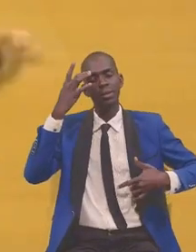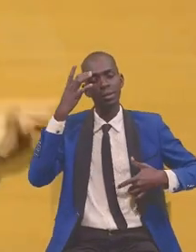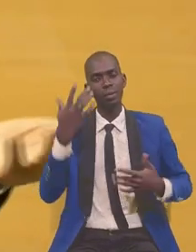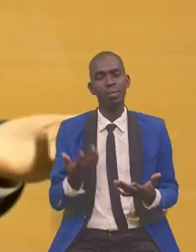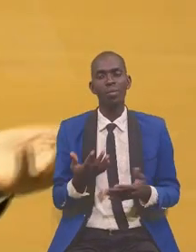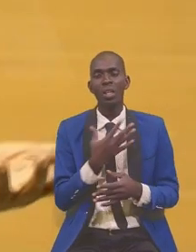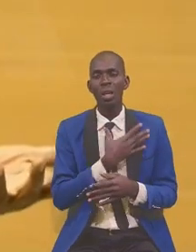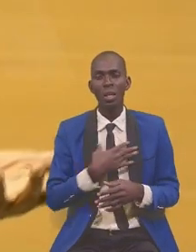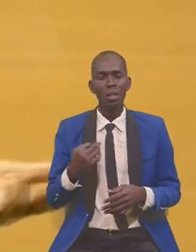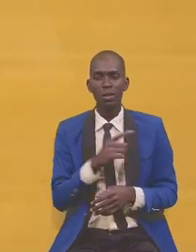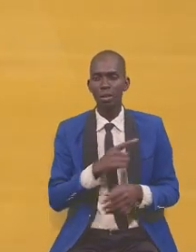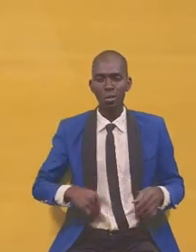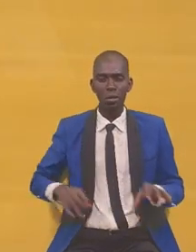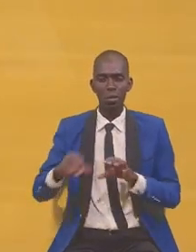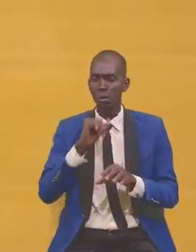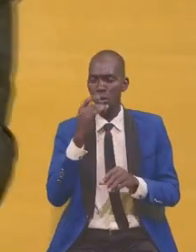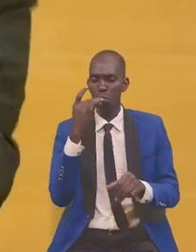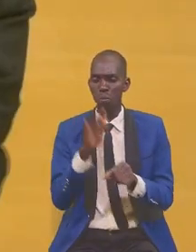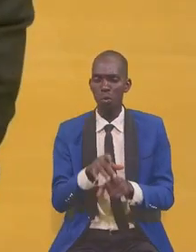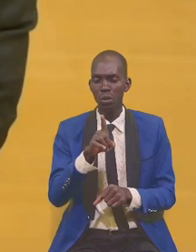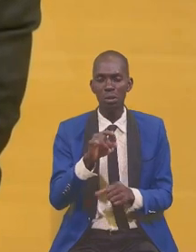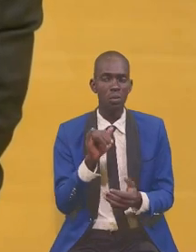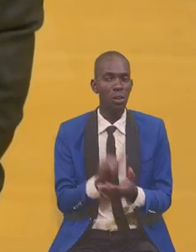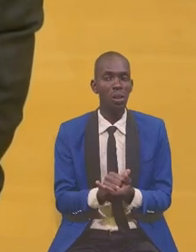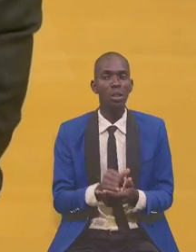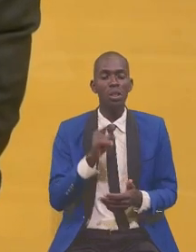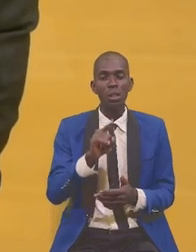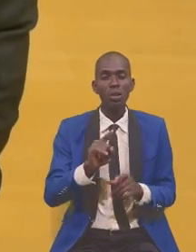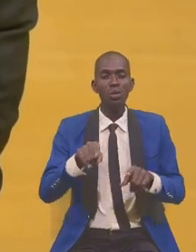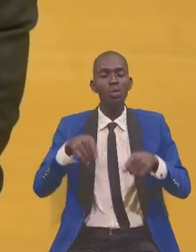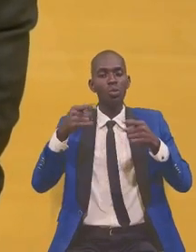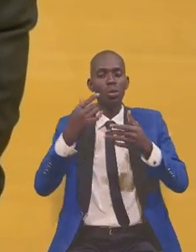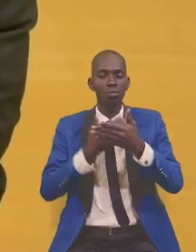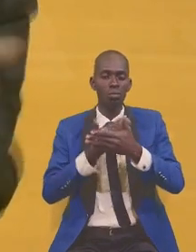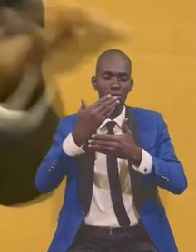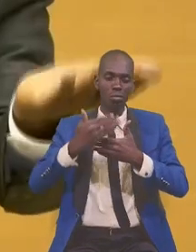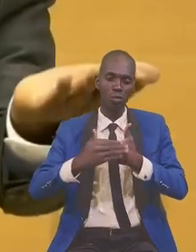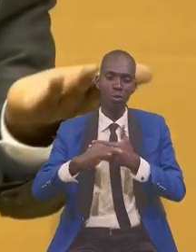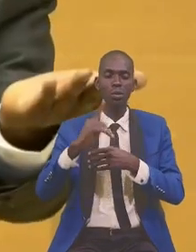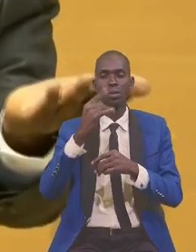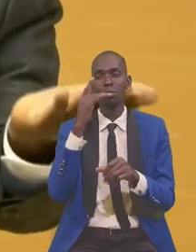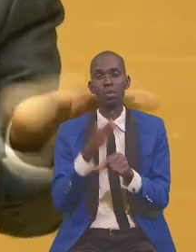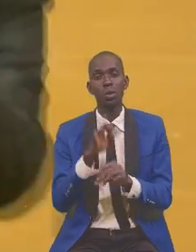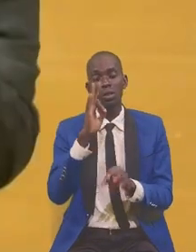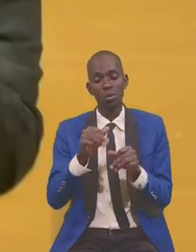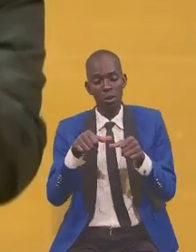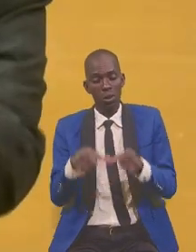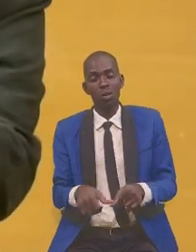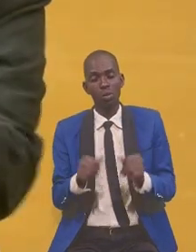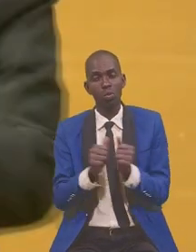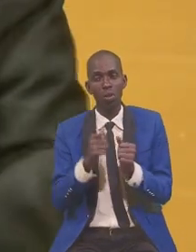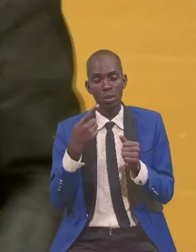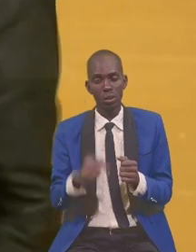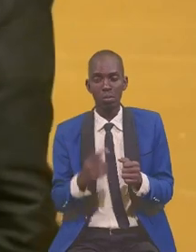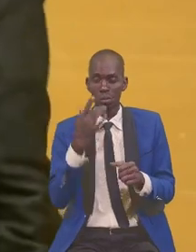Lord did not promise him that. Look, he went beyond the promise. If you stay with the promise, at